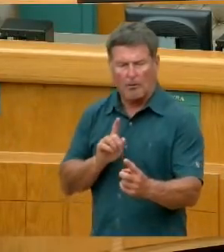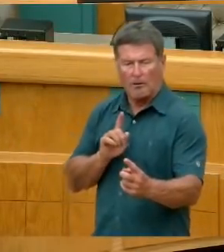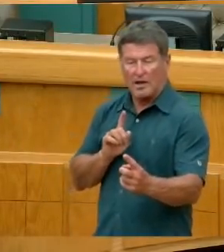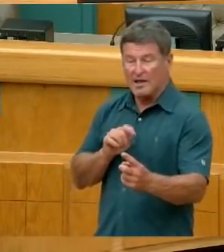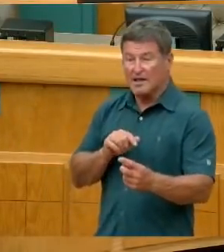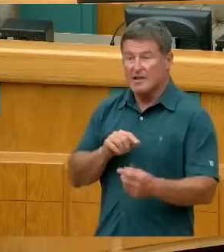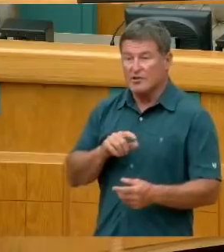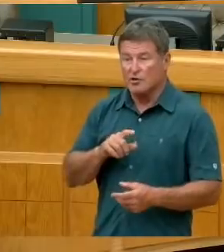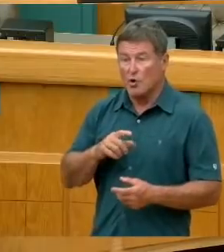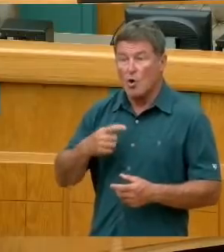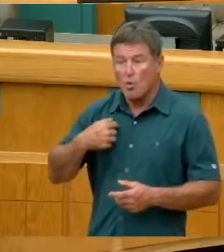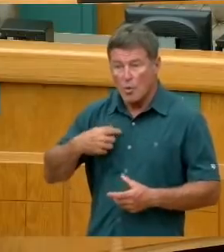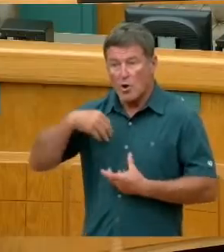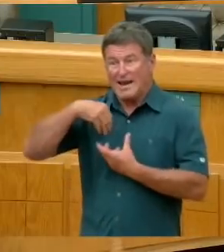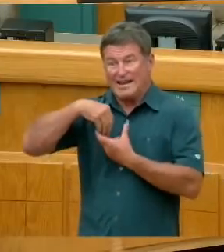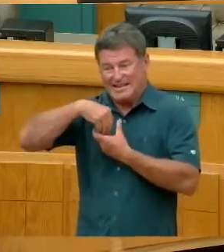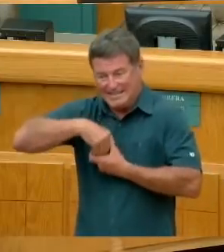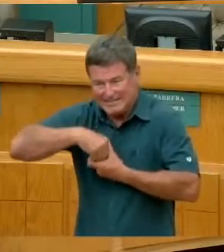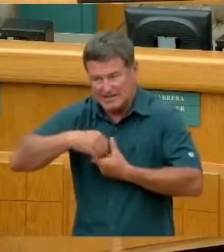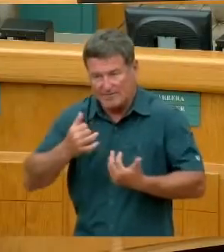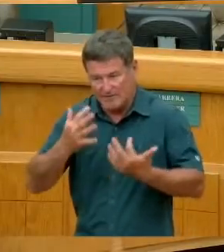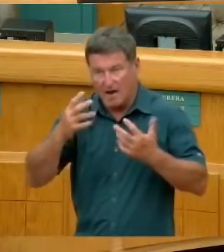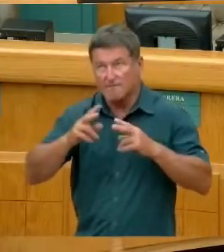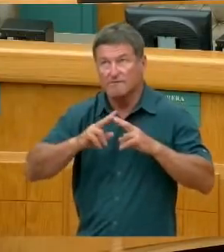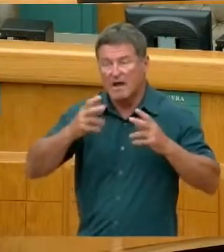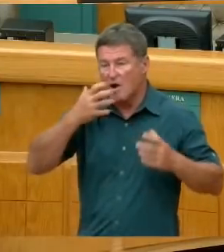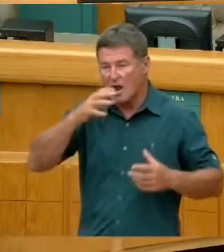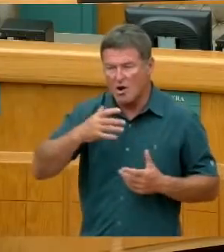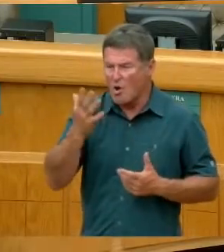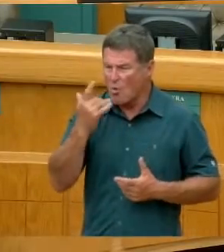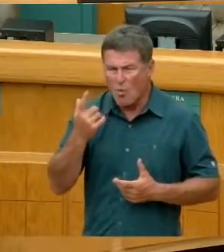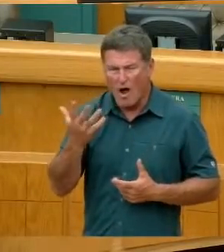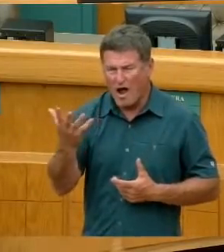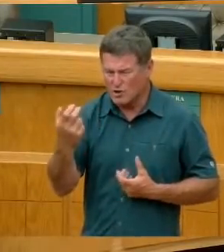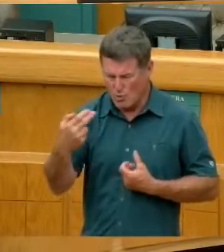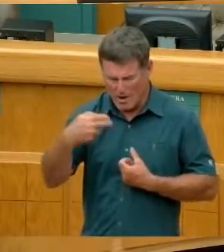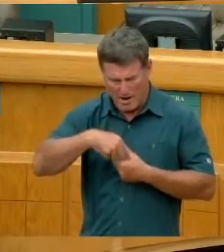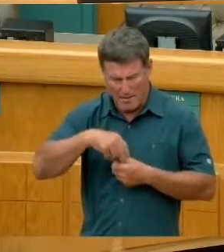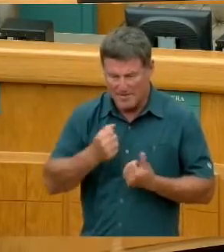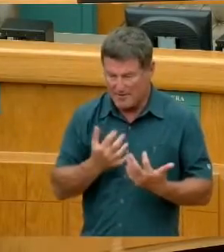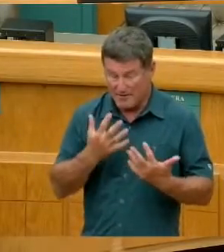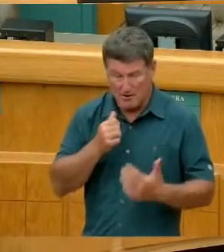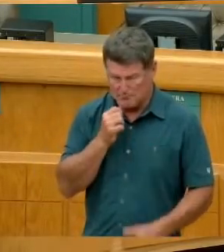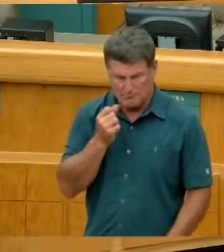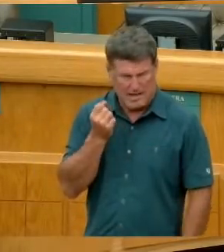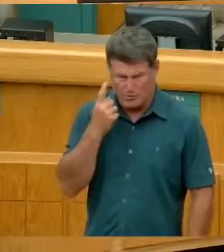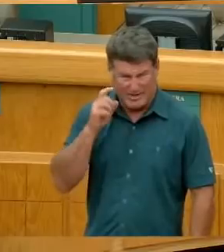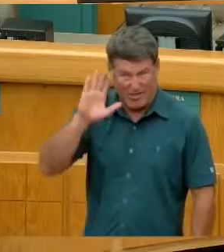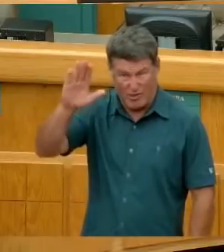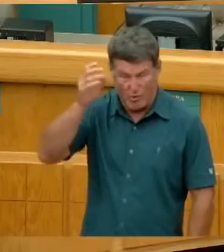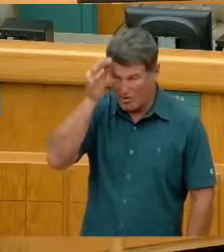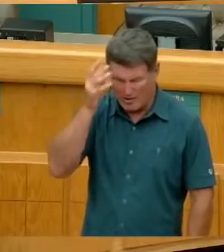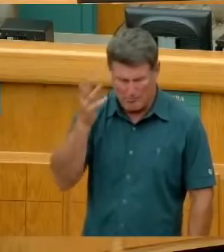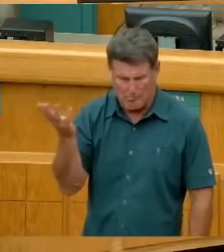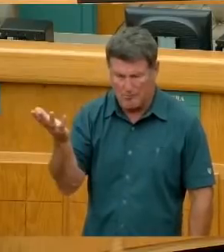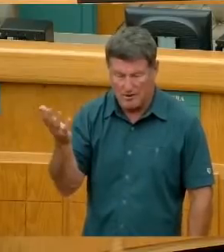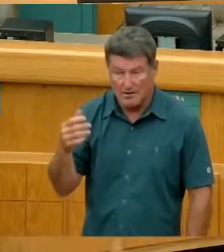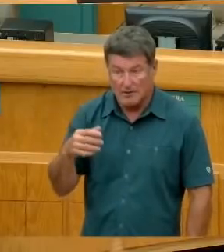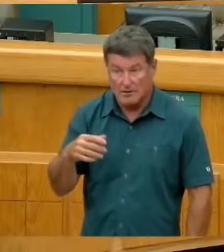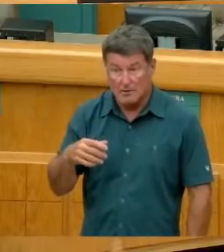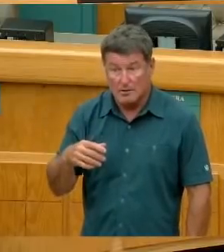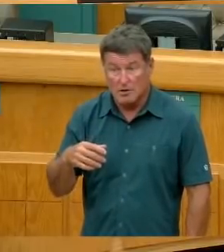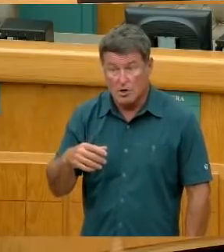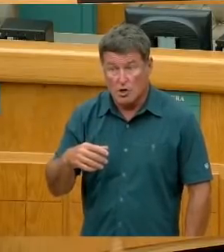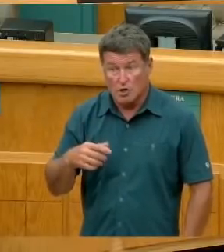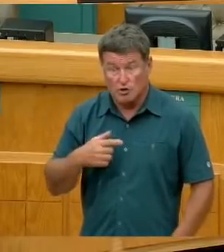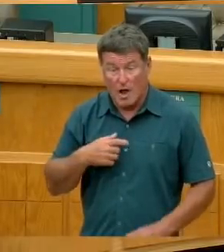up. This is, I'm inside the fire. Why would you want to come inside the fire? I don't understand this. And